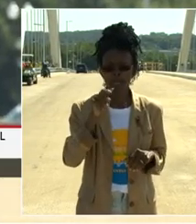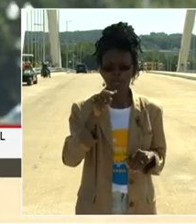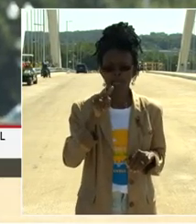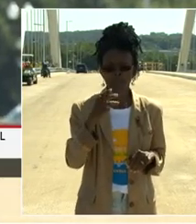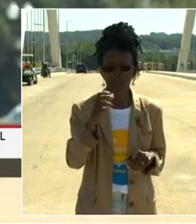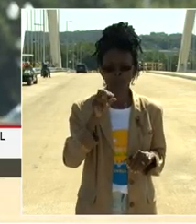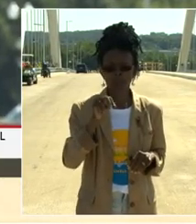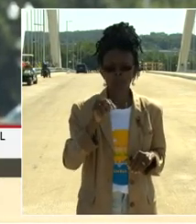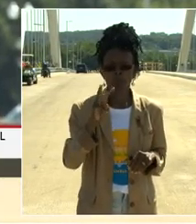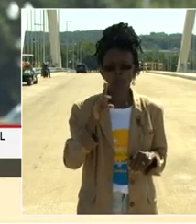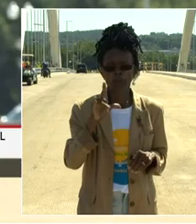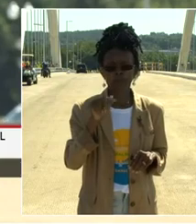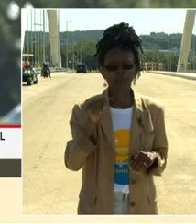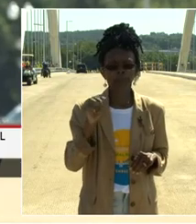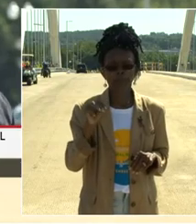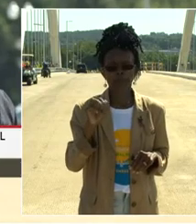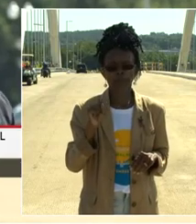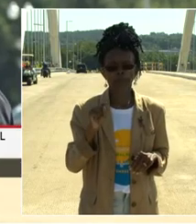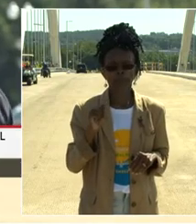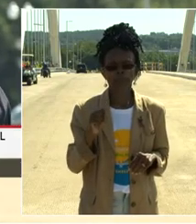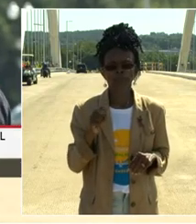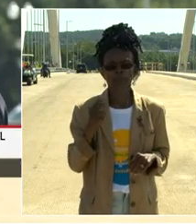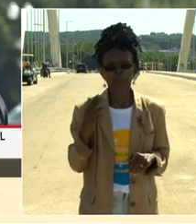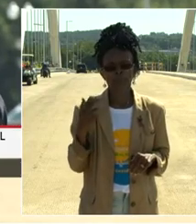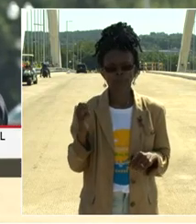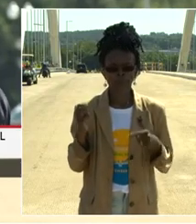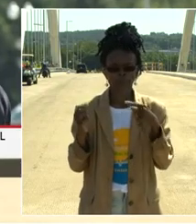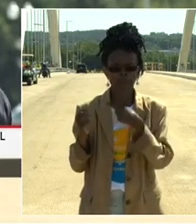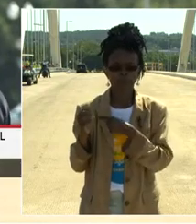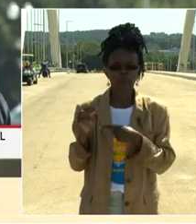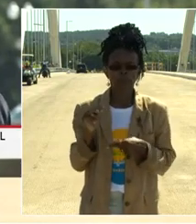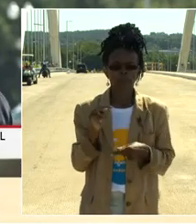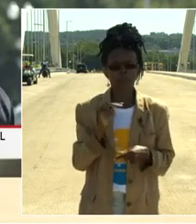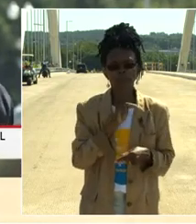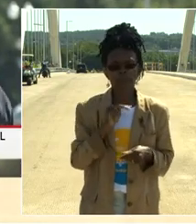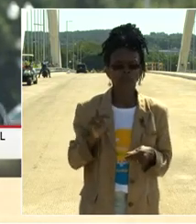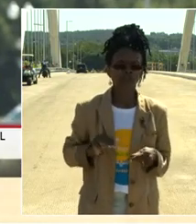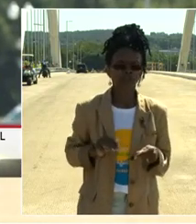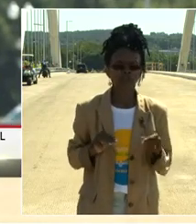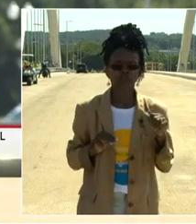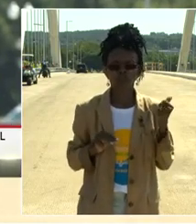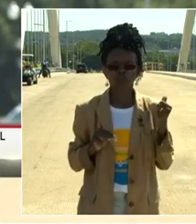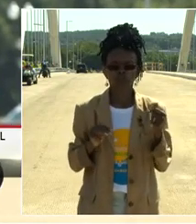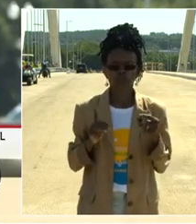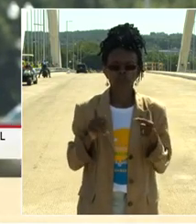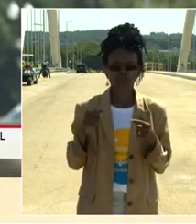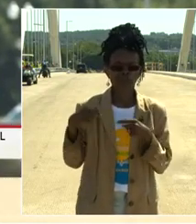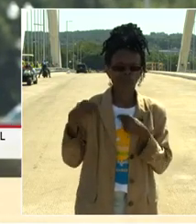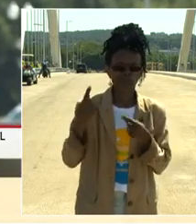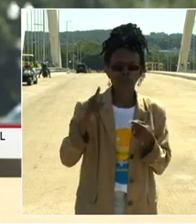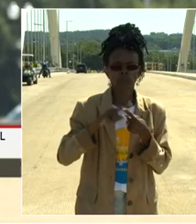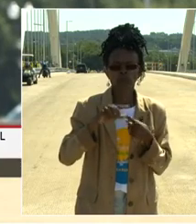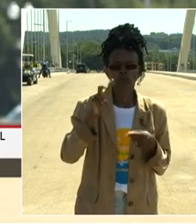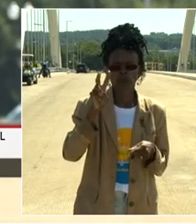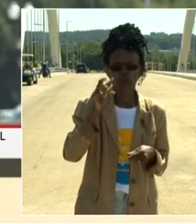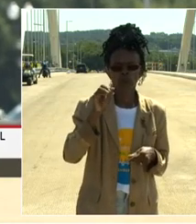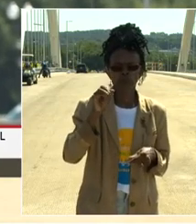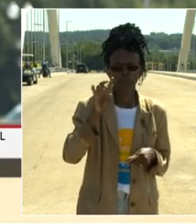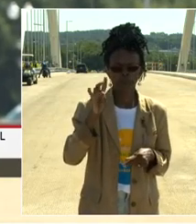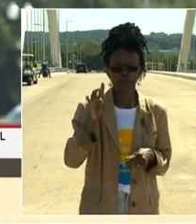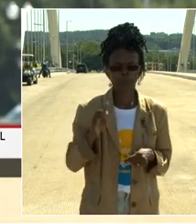2007. Eleanor and I got most of that money during that period of time. Not all of it, but most of that money during that period of